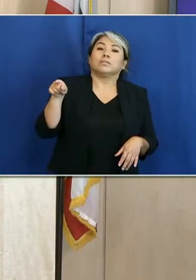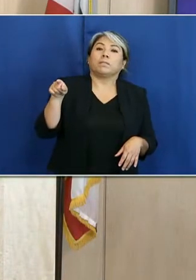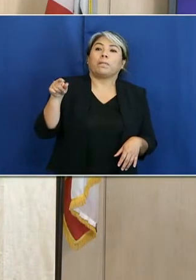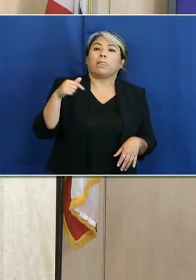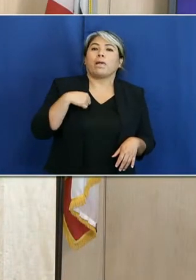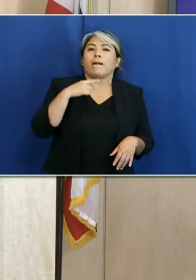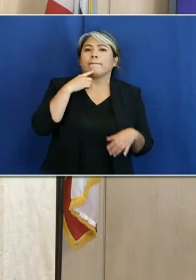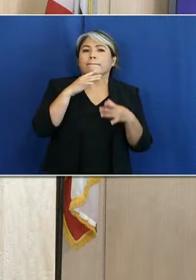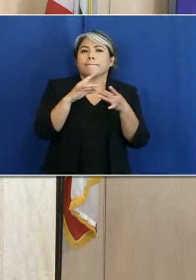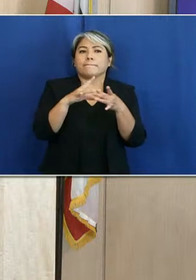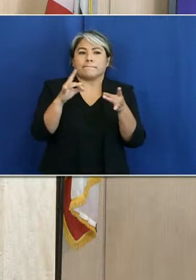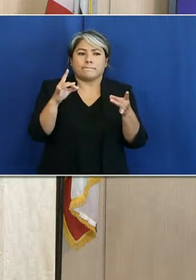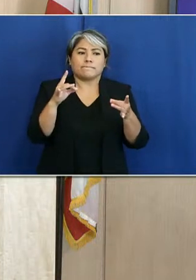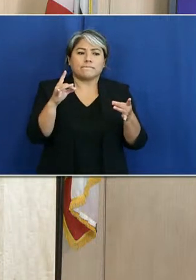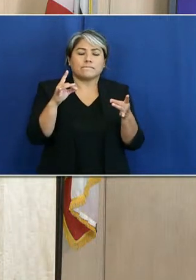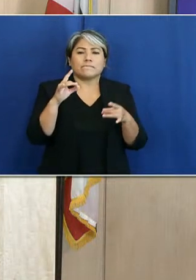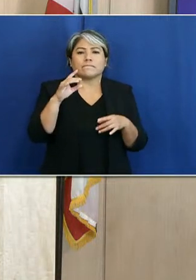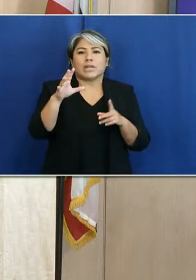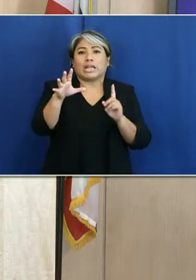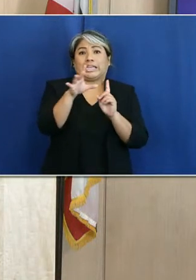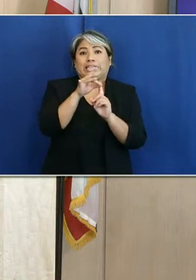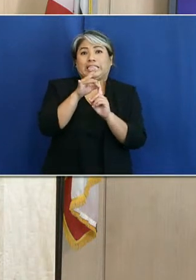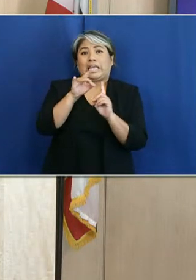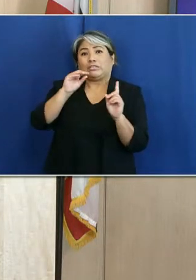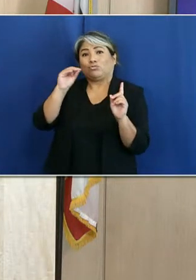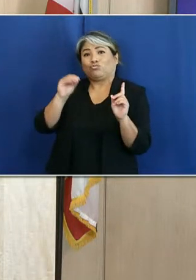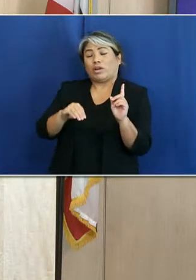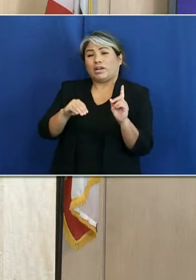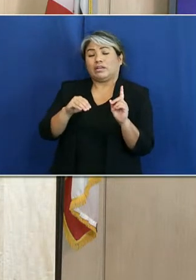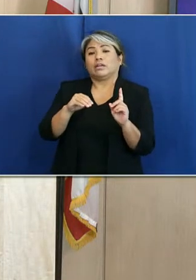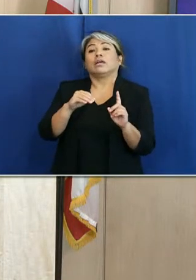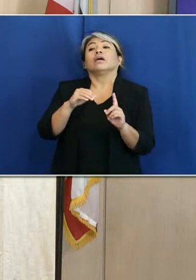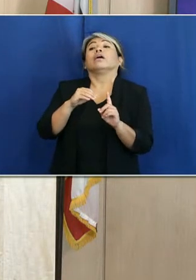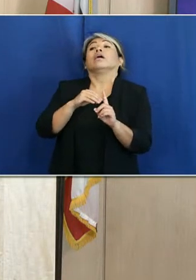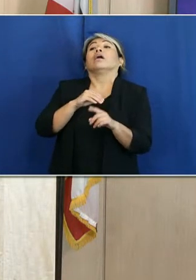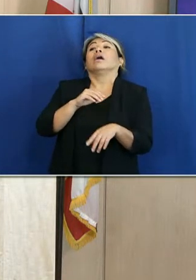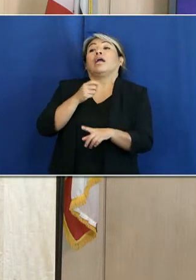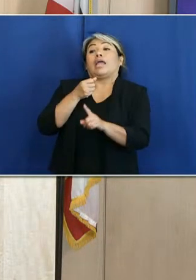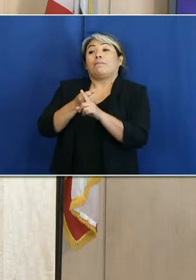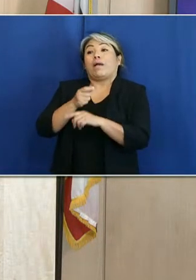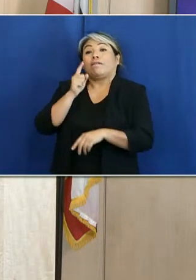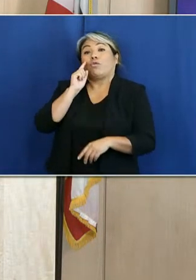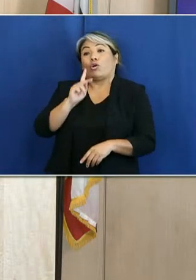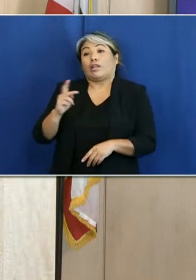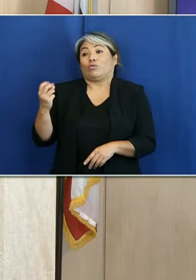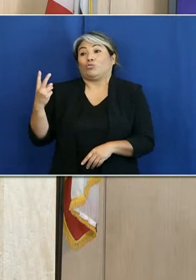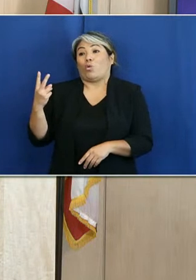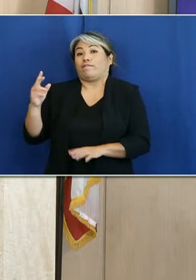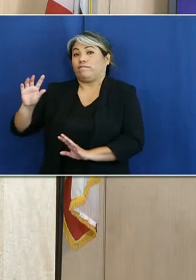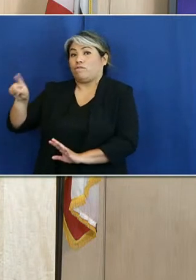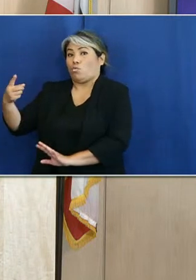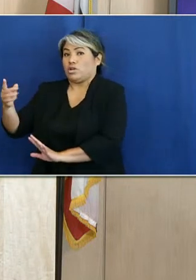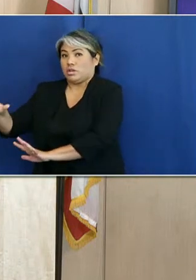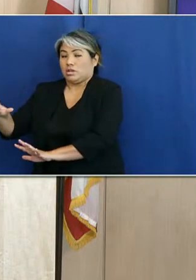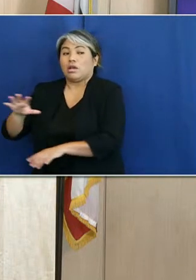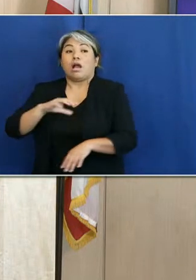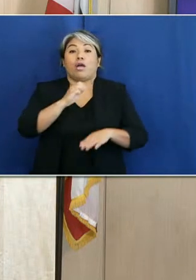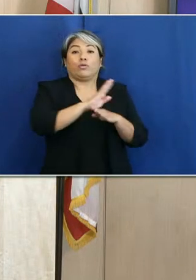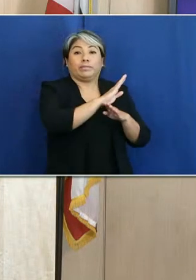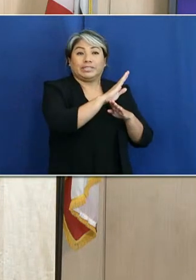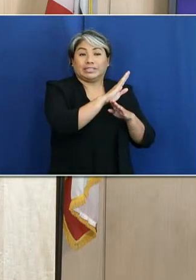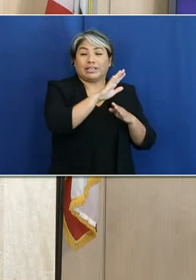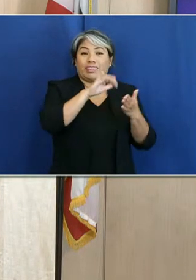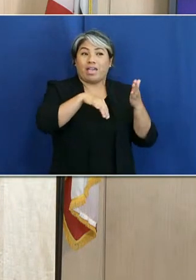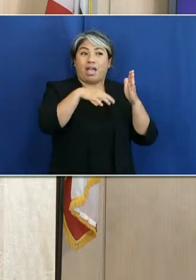I stated that our case rates, the impact is for schools K through 12. For other businesses, that guidance